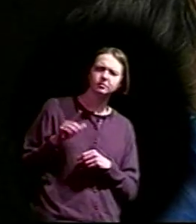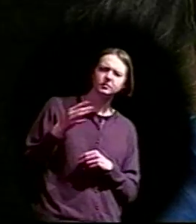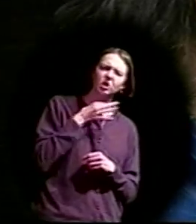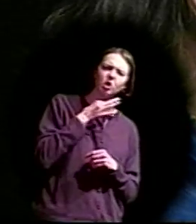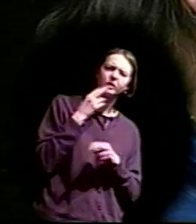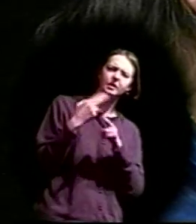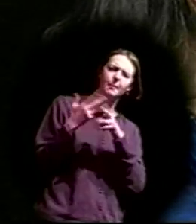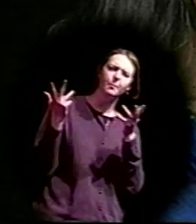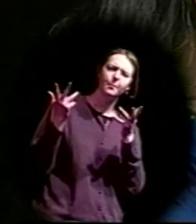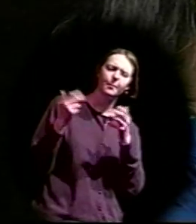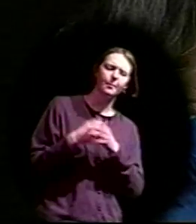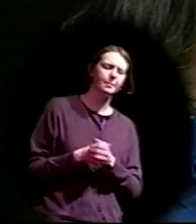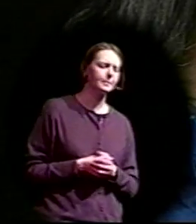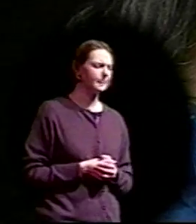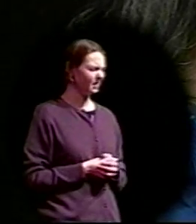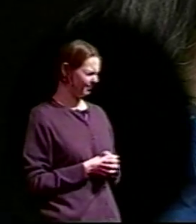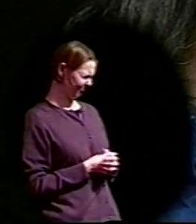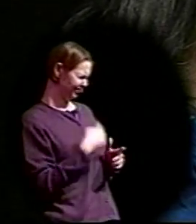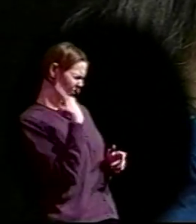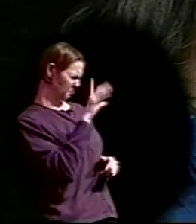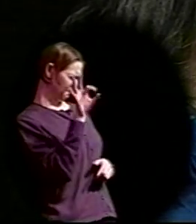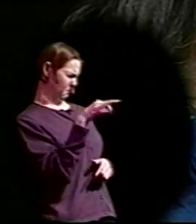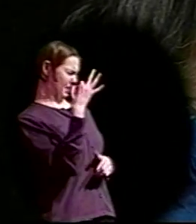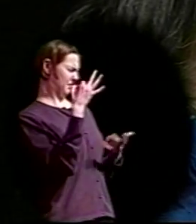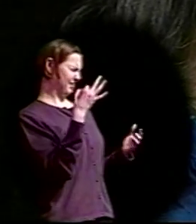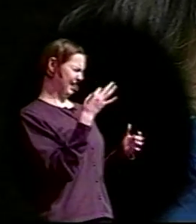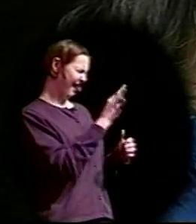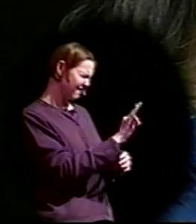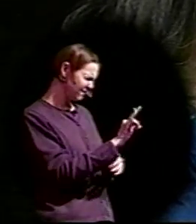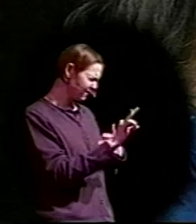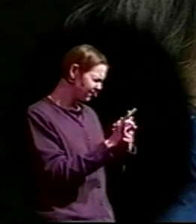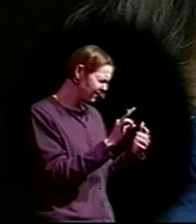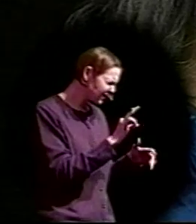Winans. Well, it looks French, he said. It's